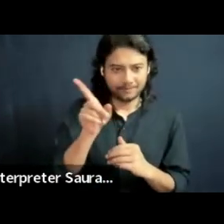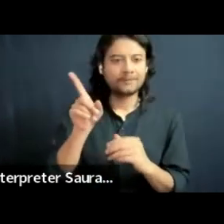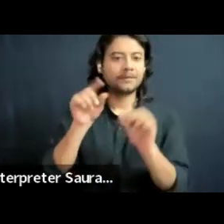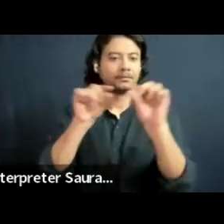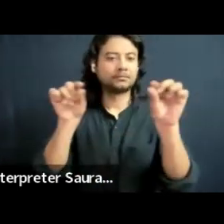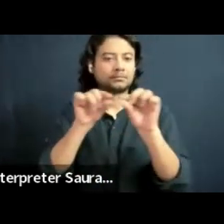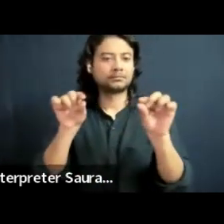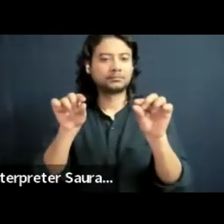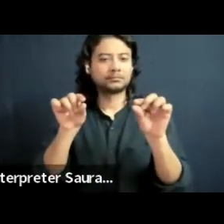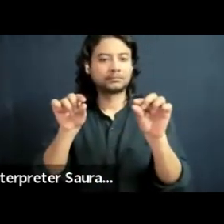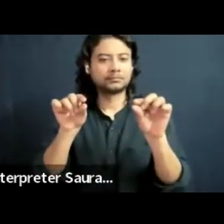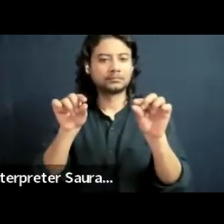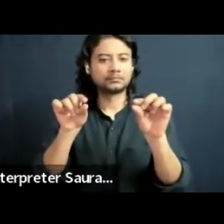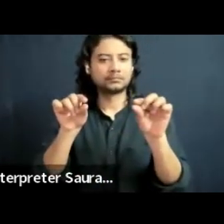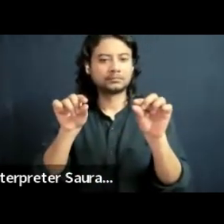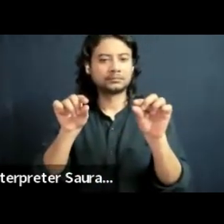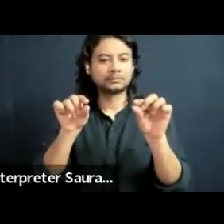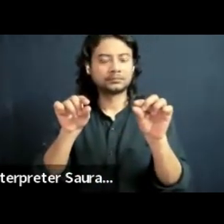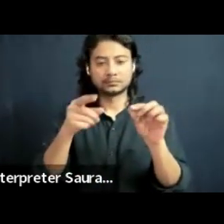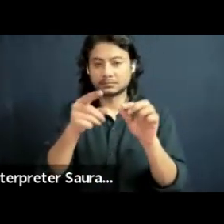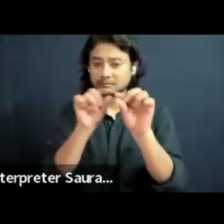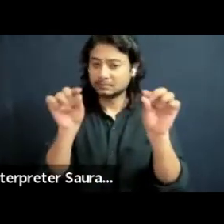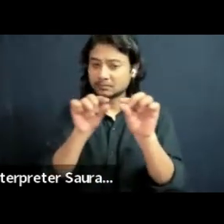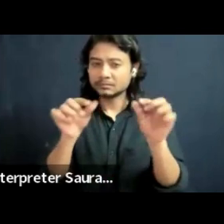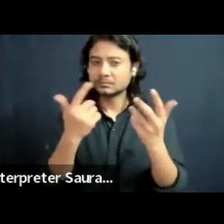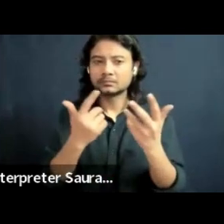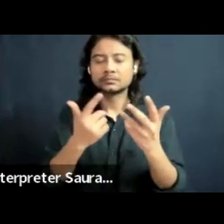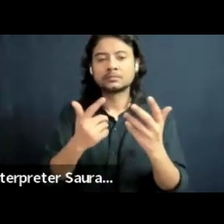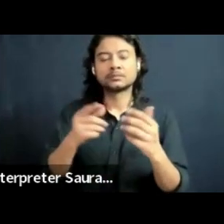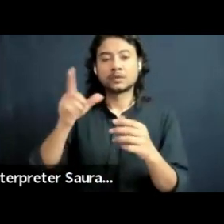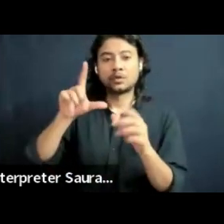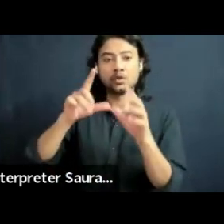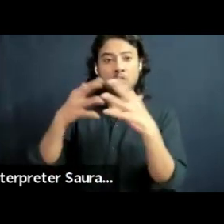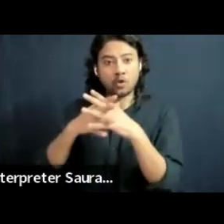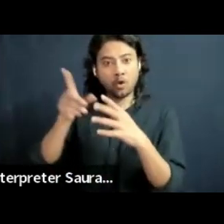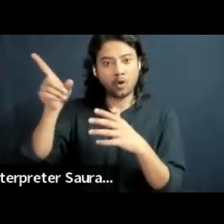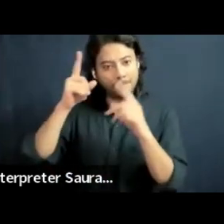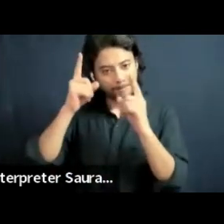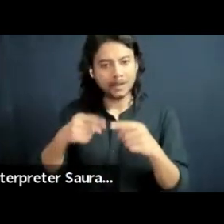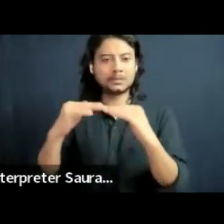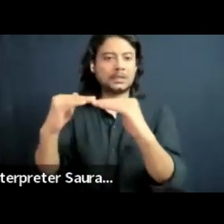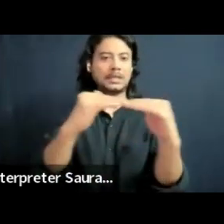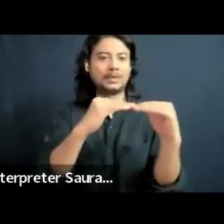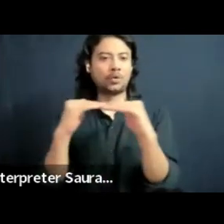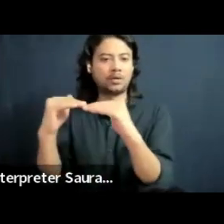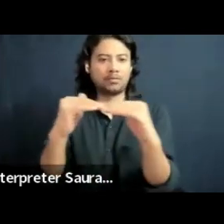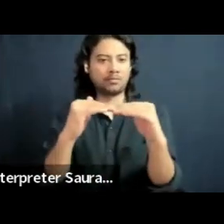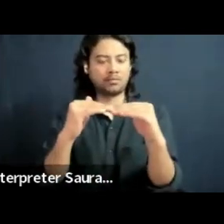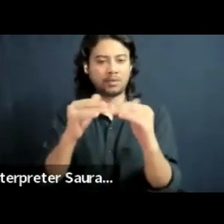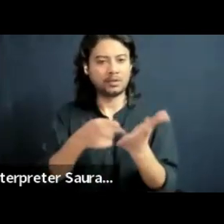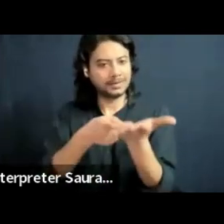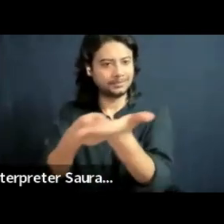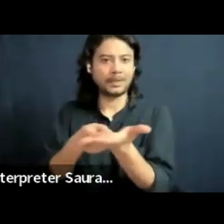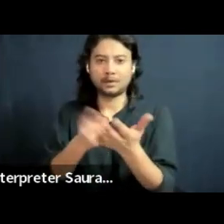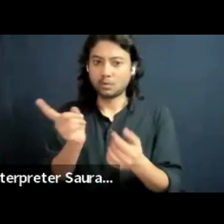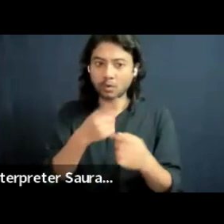supported decision making and equality under the law. Now, that's a very big change that we have,